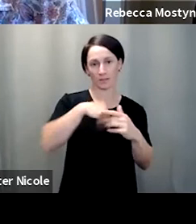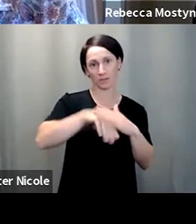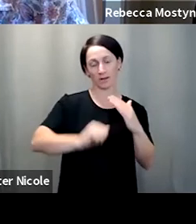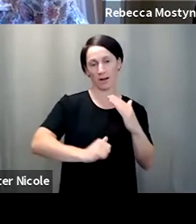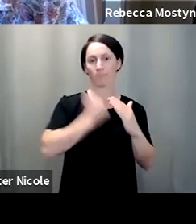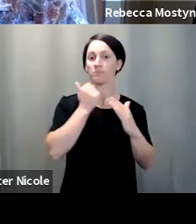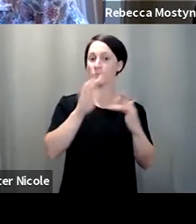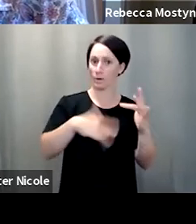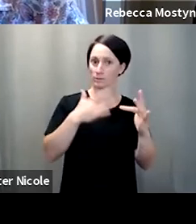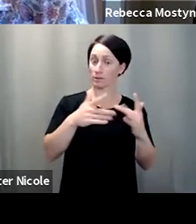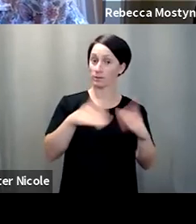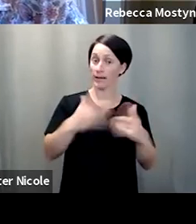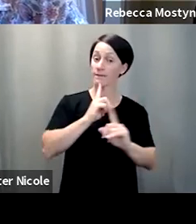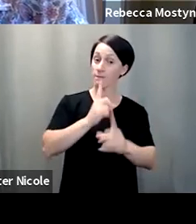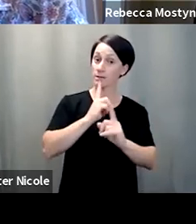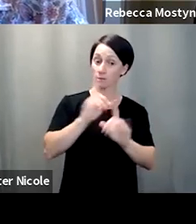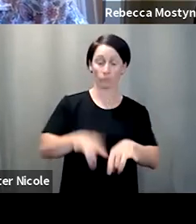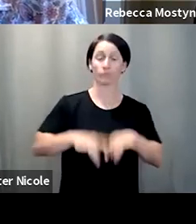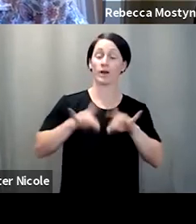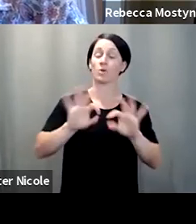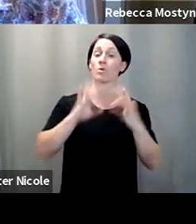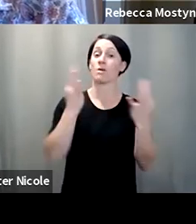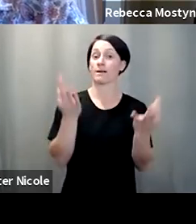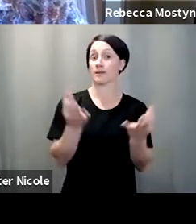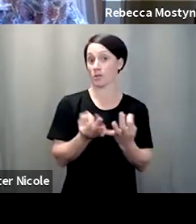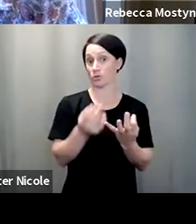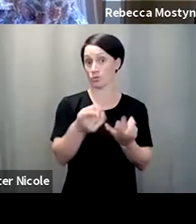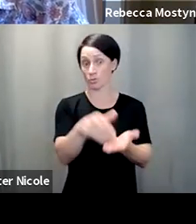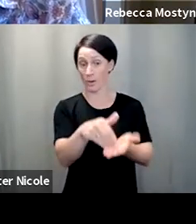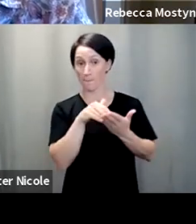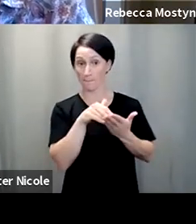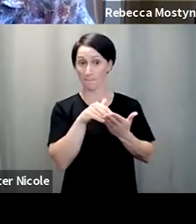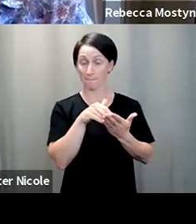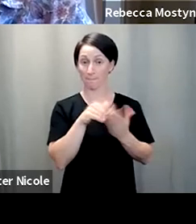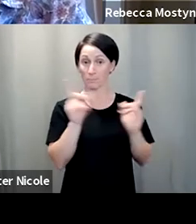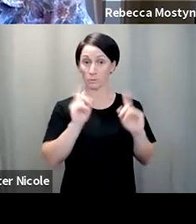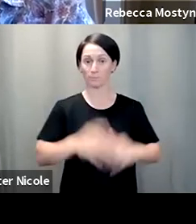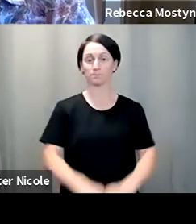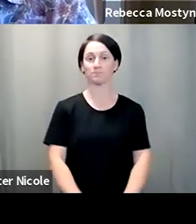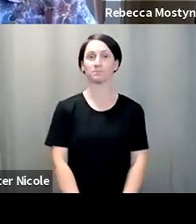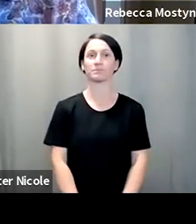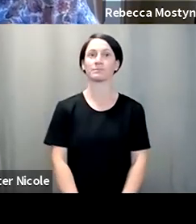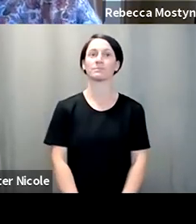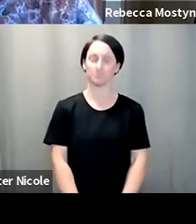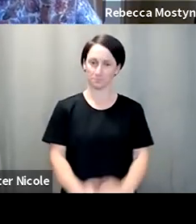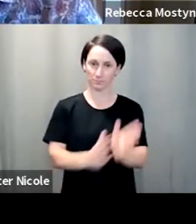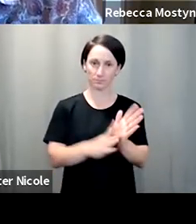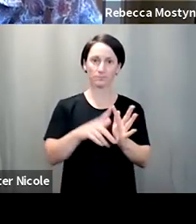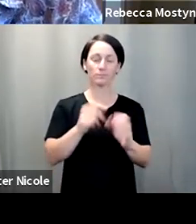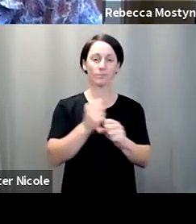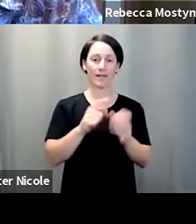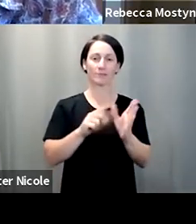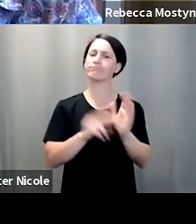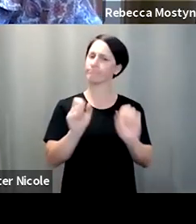experience for Australian organisations that we can take away today? Yeah, I think primarily just